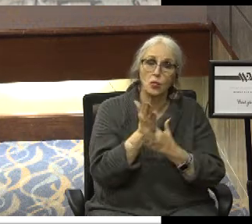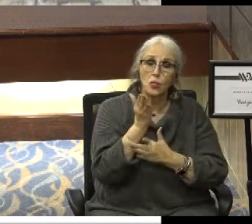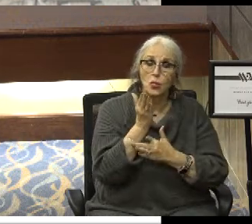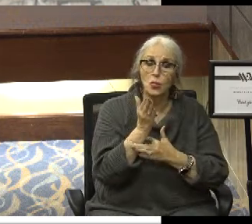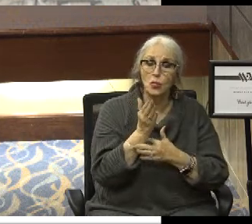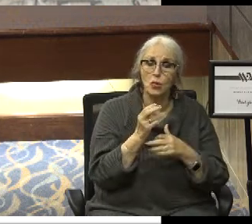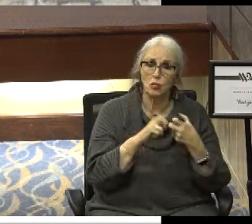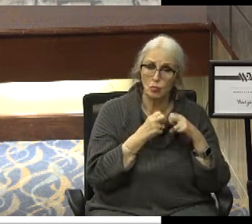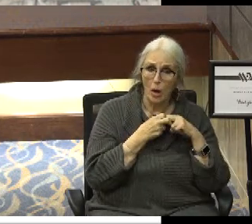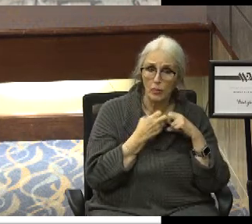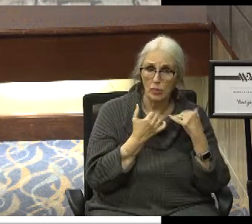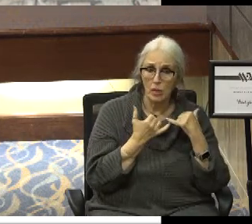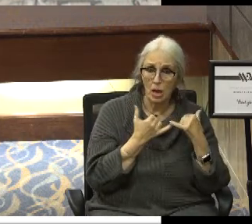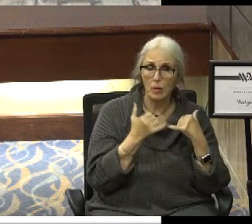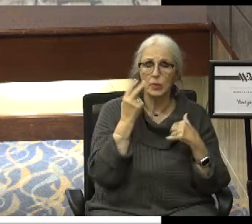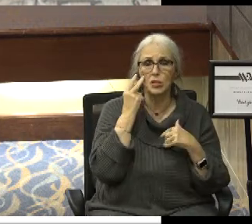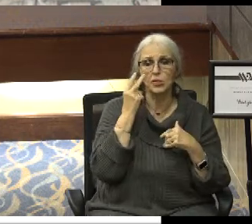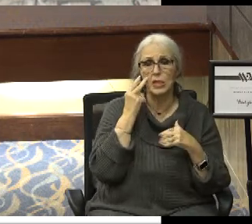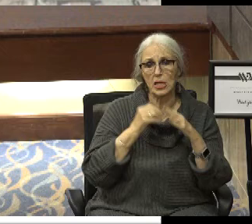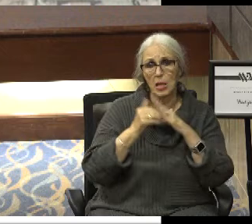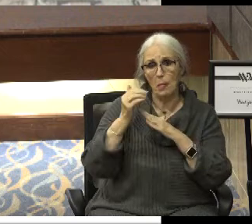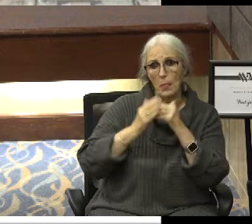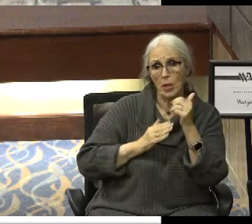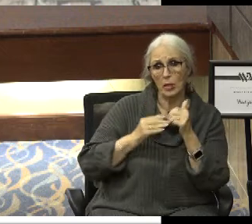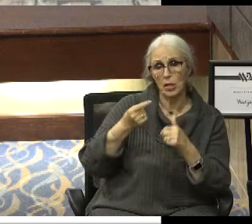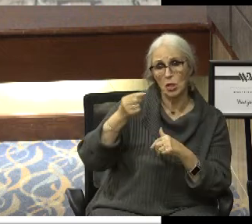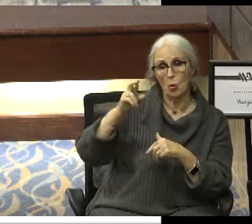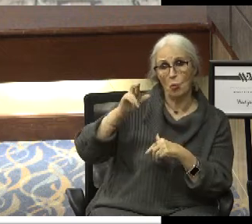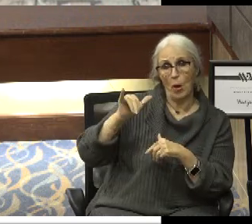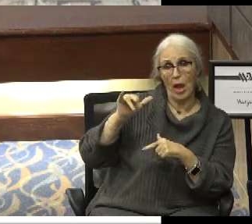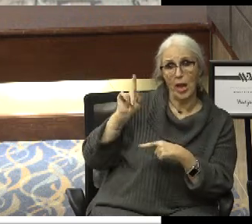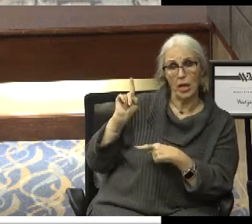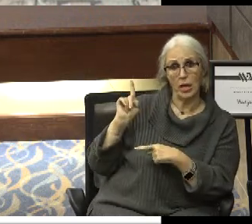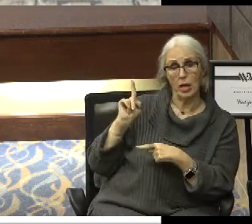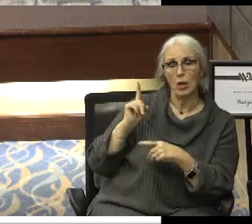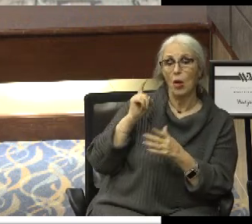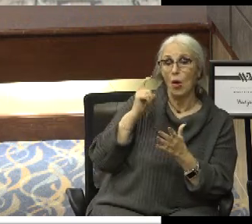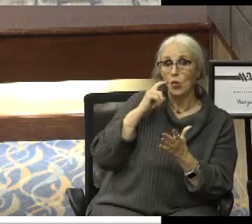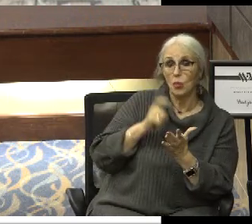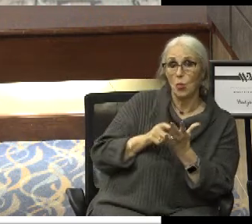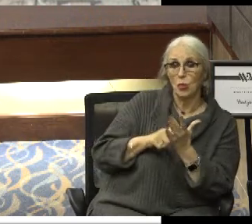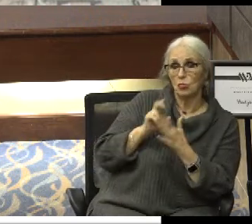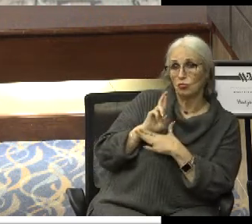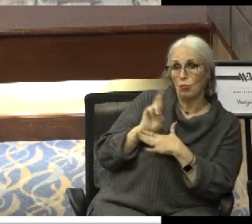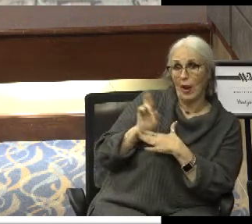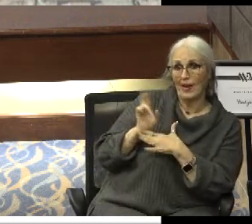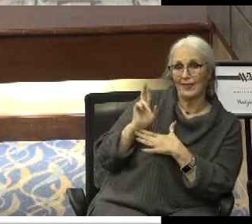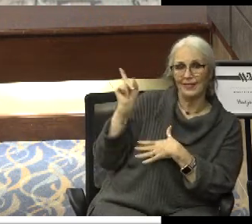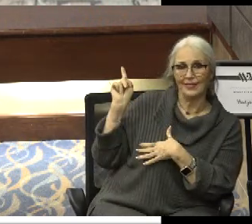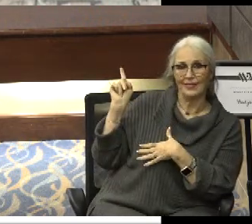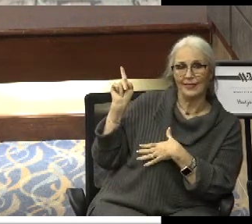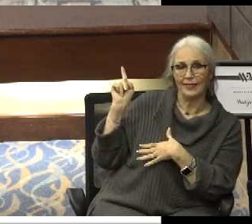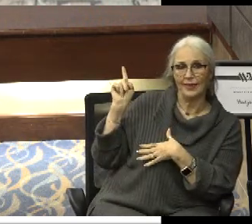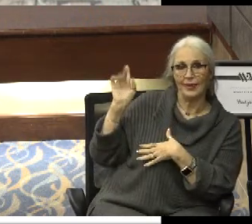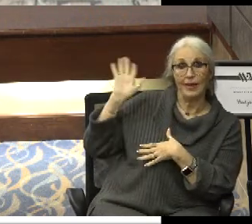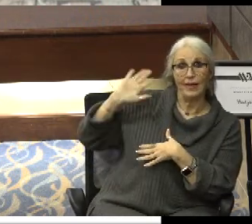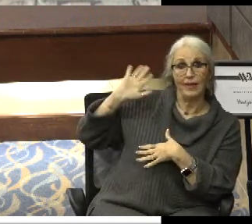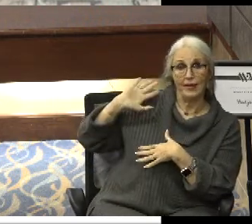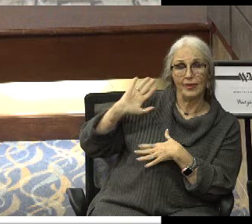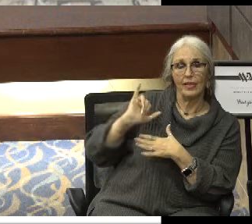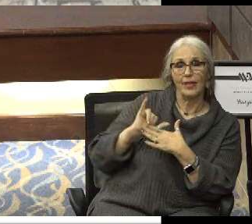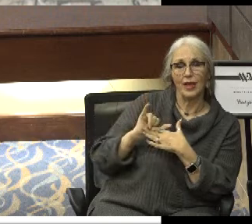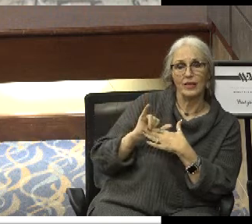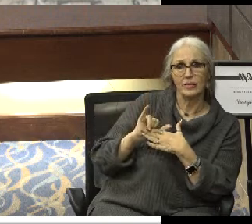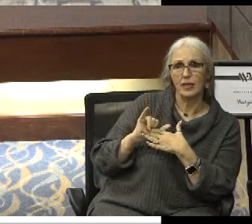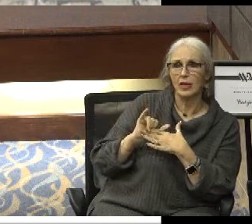kind of see a depiction of where the buildings were there in gray. And what's notable is what's to the right in the aerial photograph. All that is open.